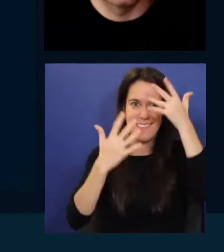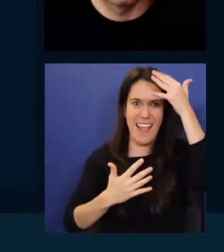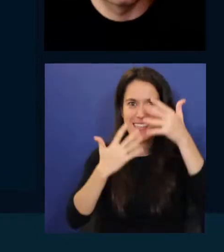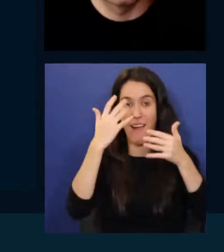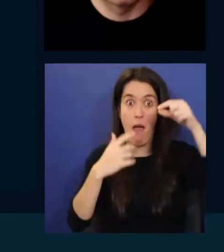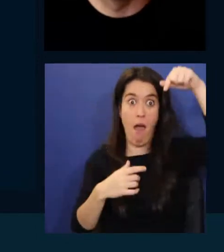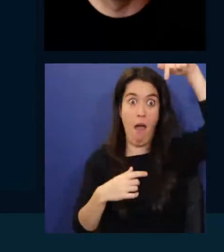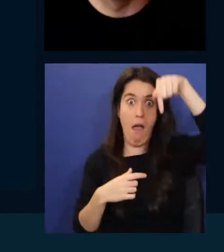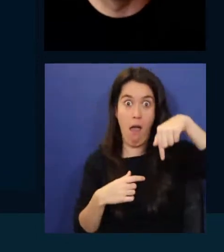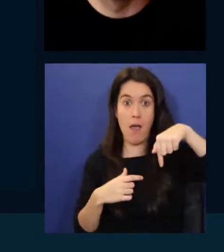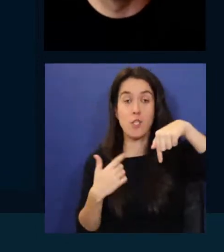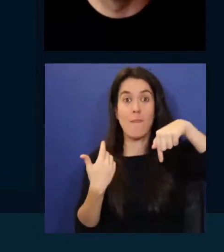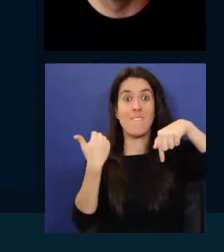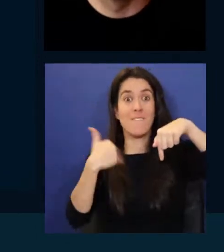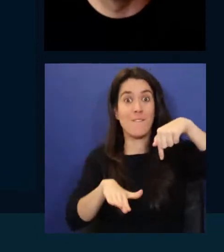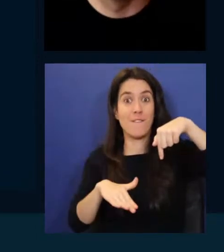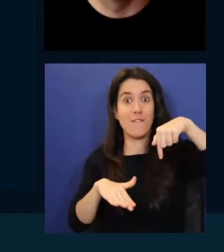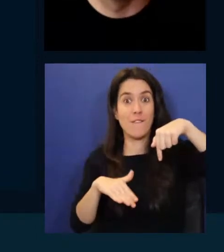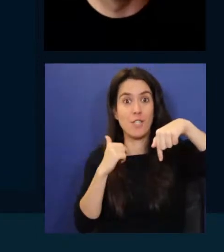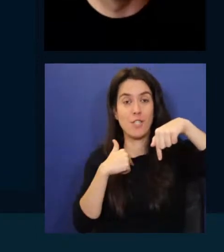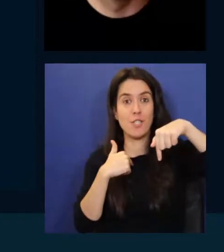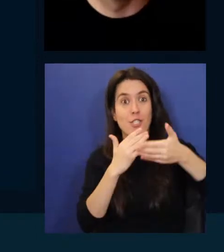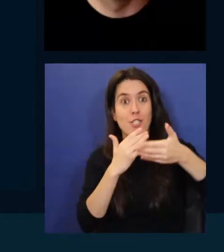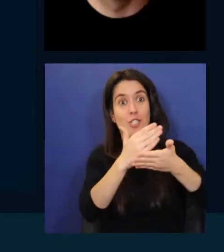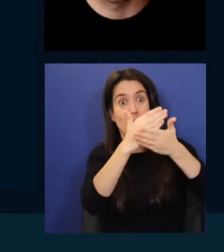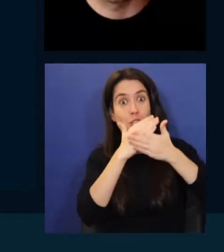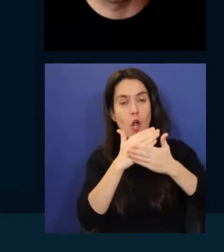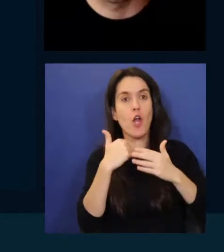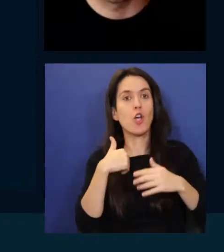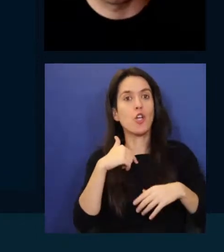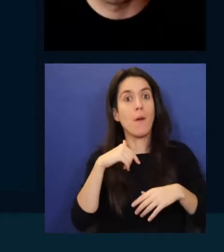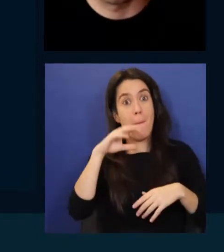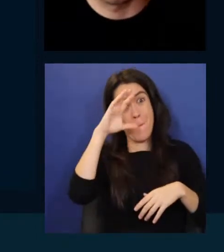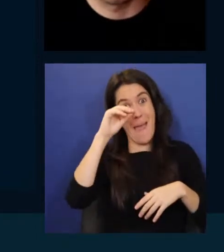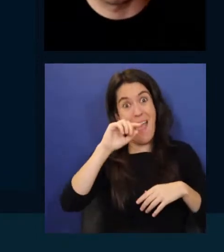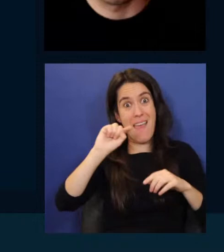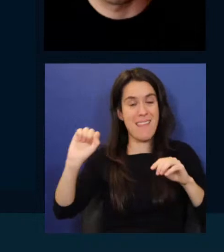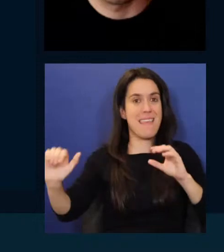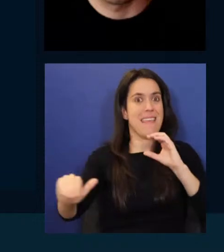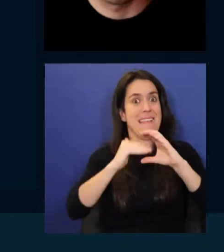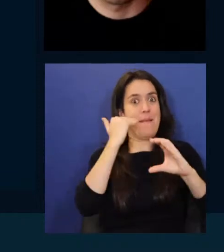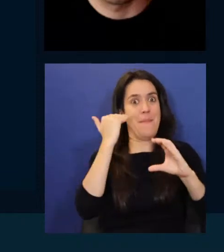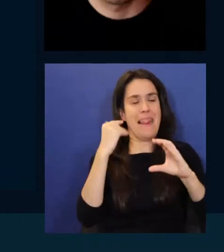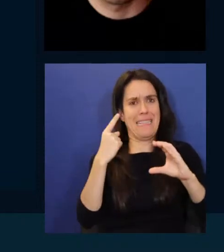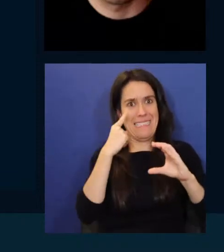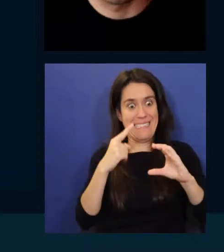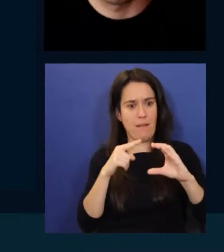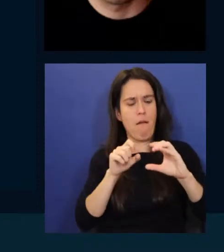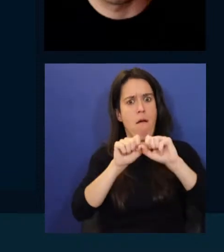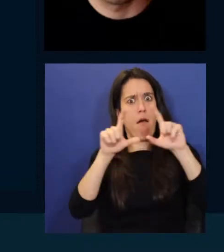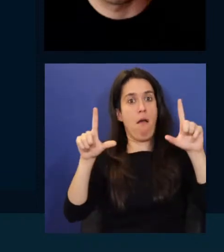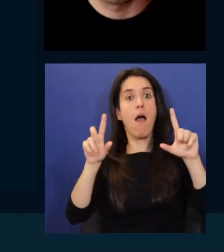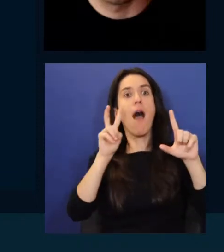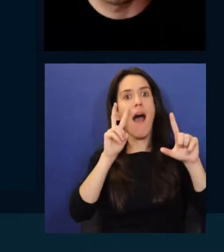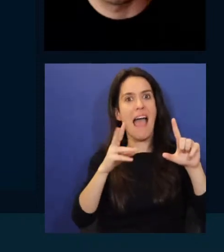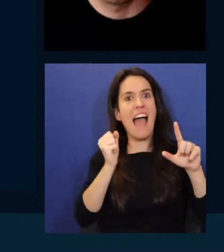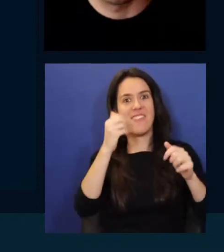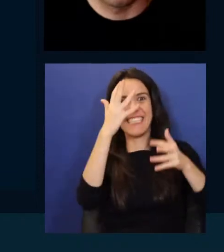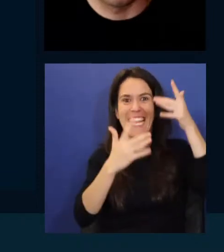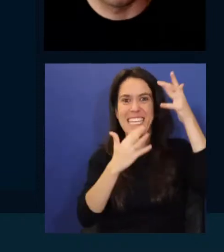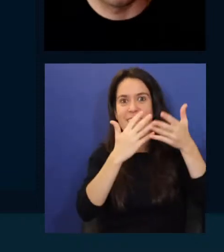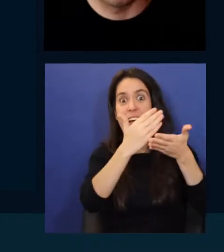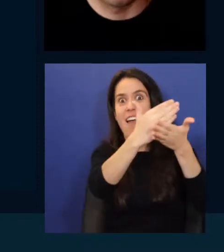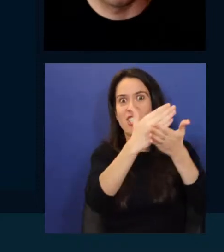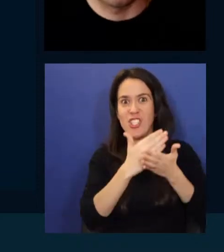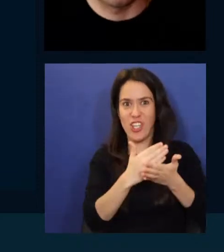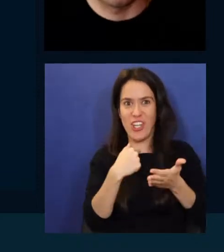is created, John receives an email notifying him that Lisa has shared Contoso data with him.